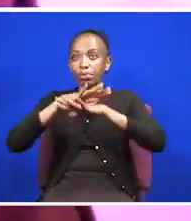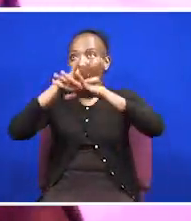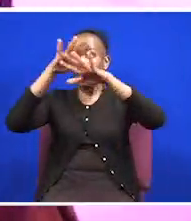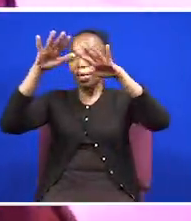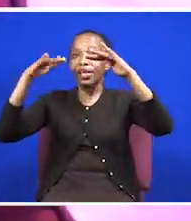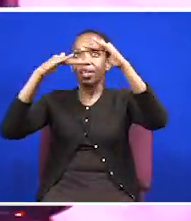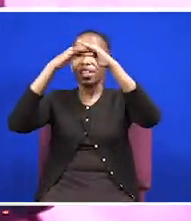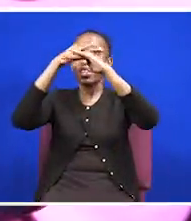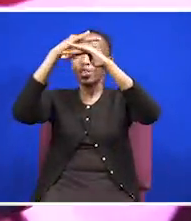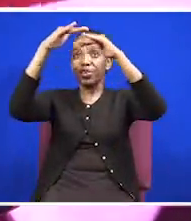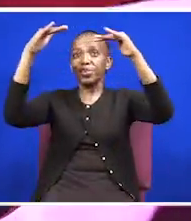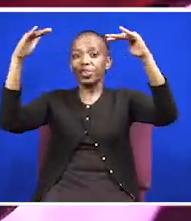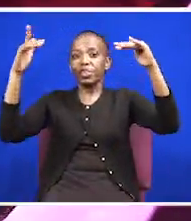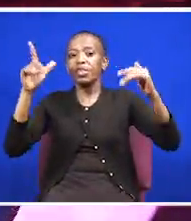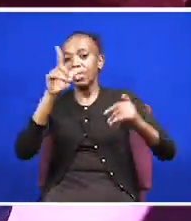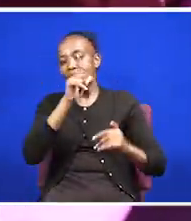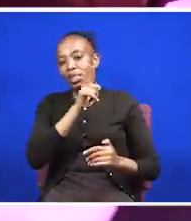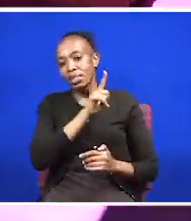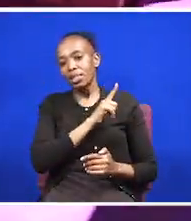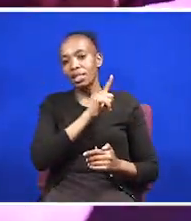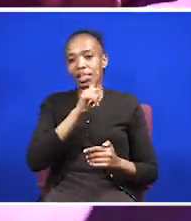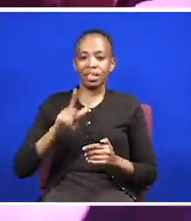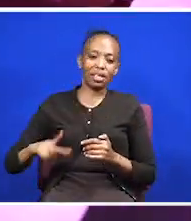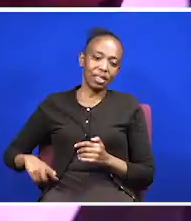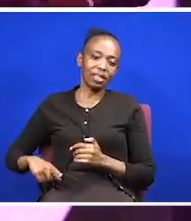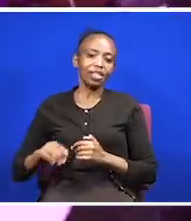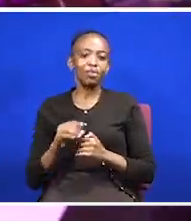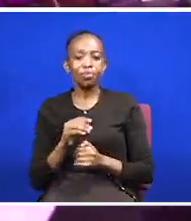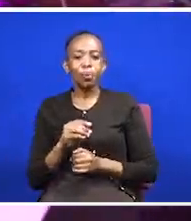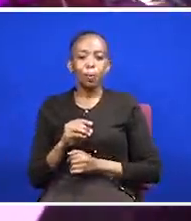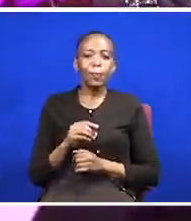Ali zitandaza mbingu.